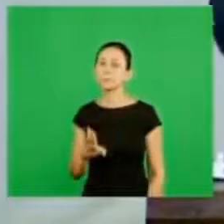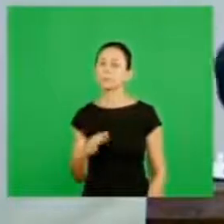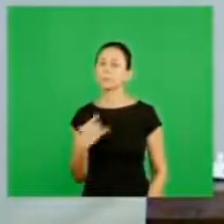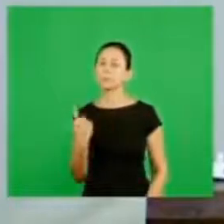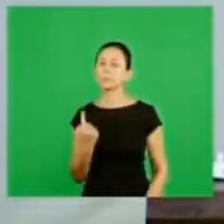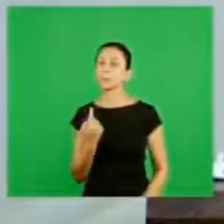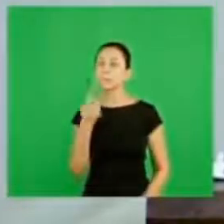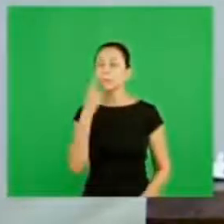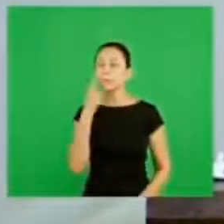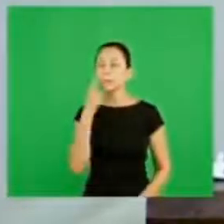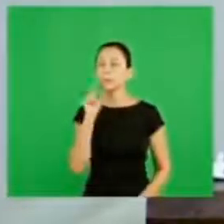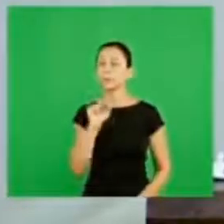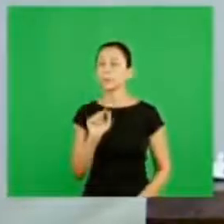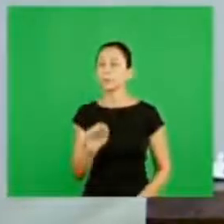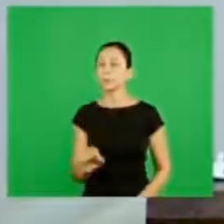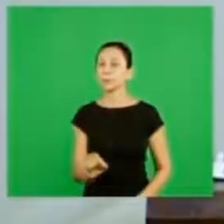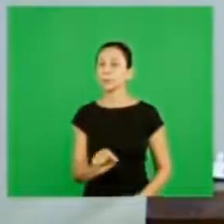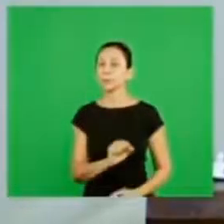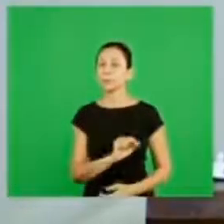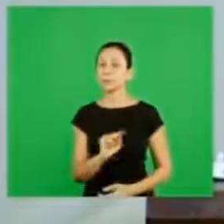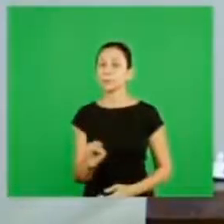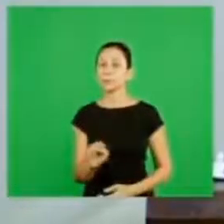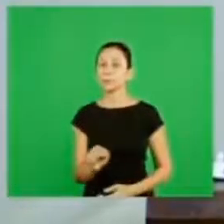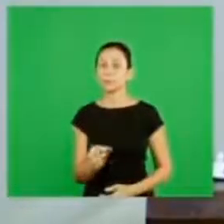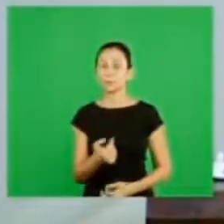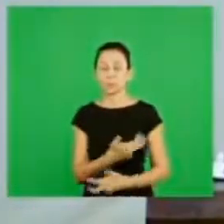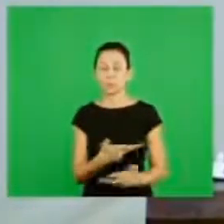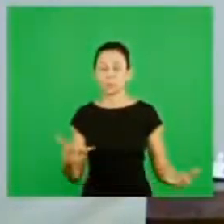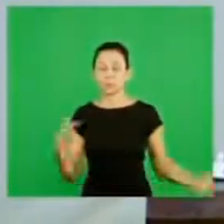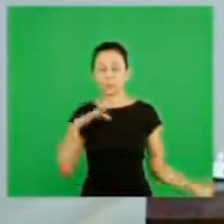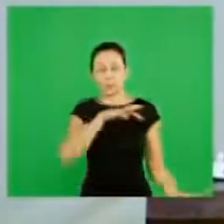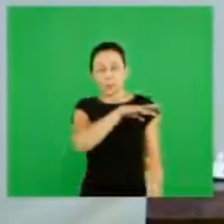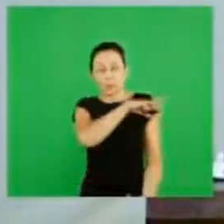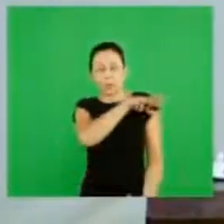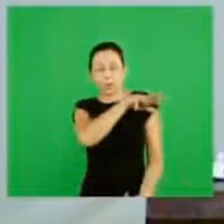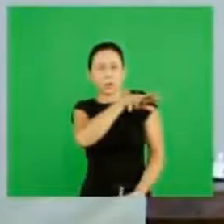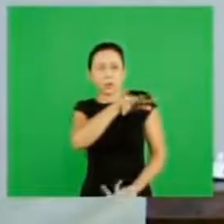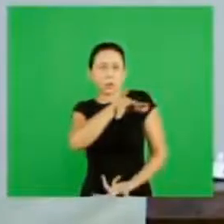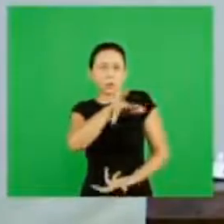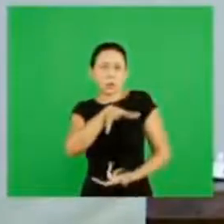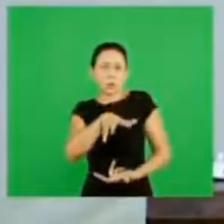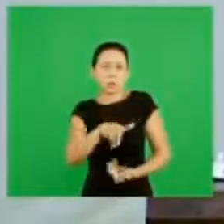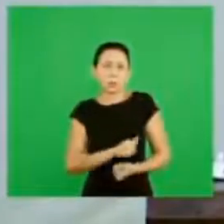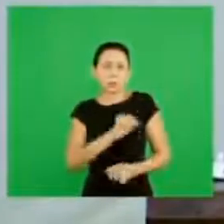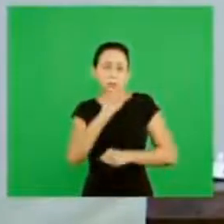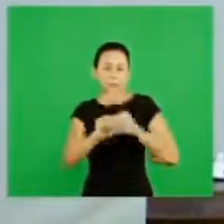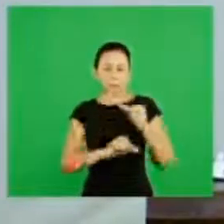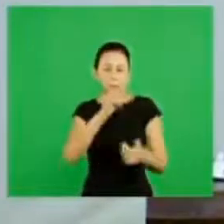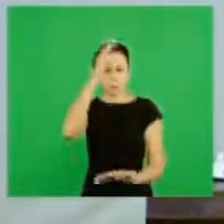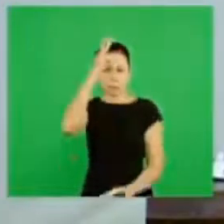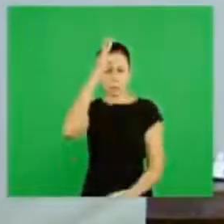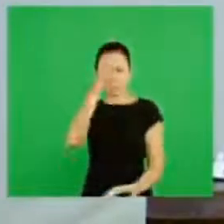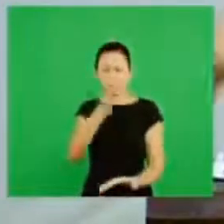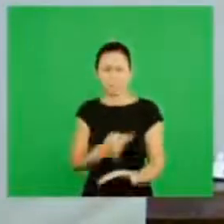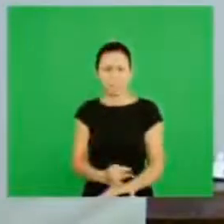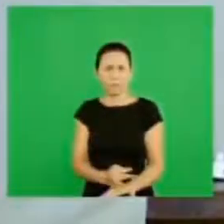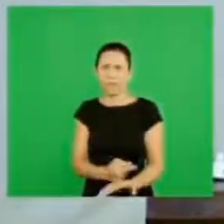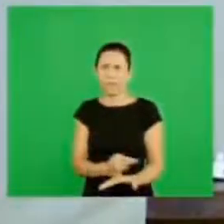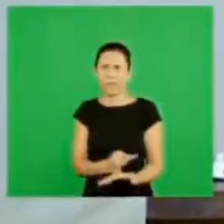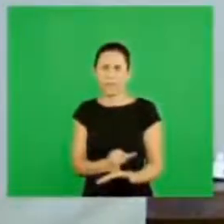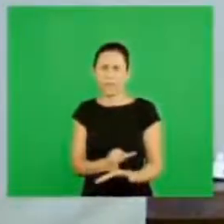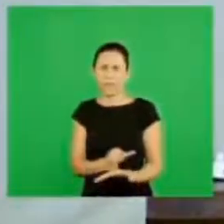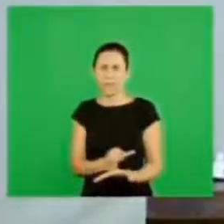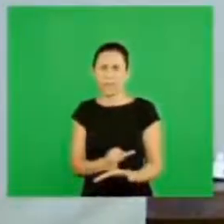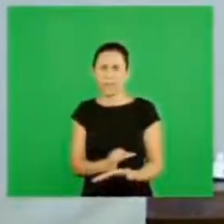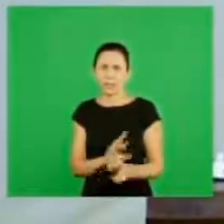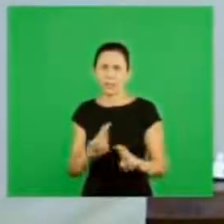here. But what isn't right is for you to bring of these dimensions that are here and make